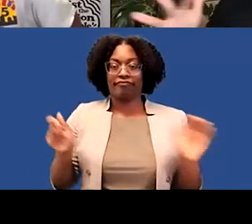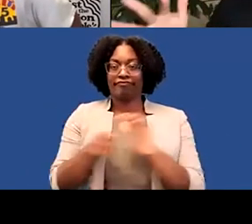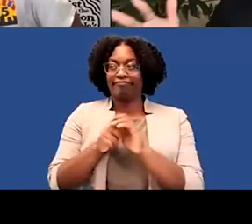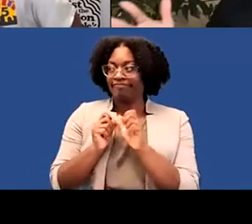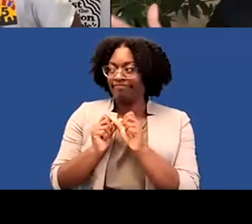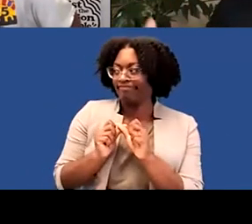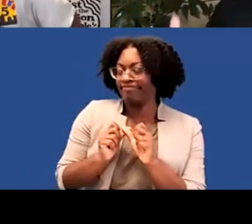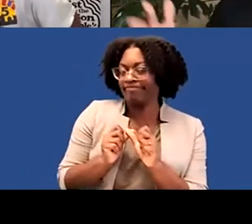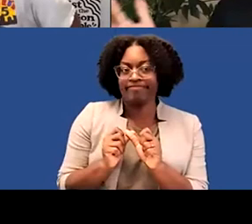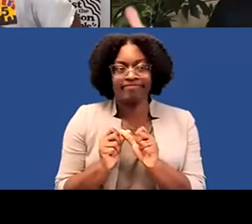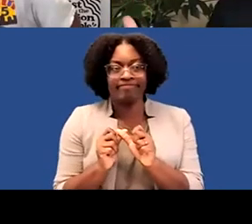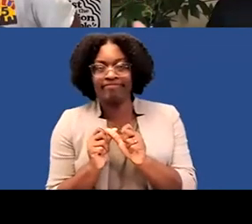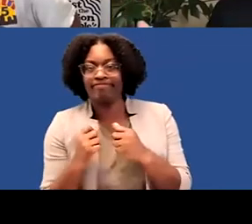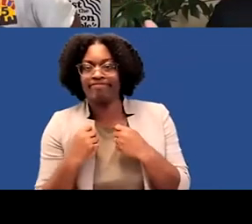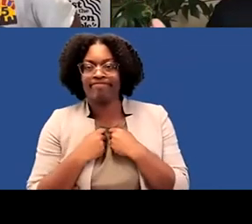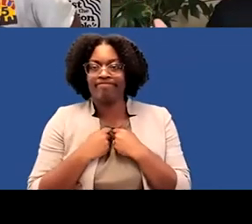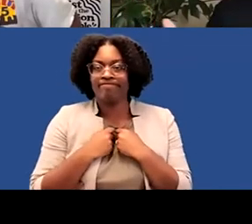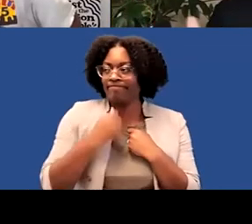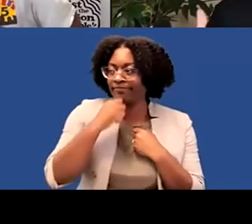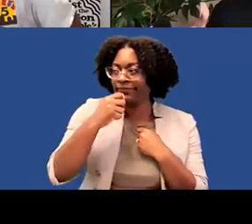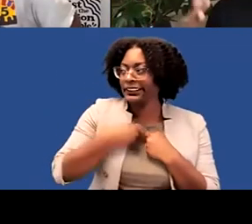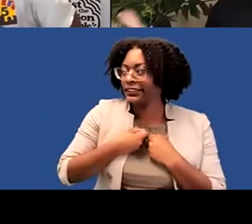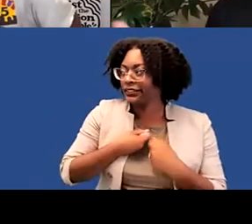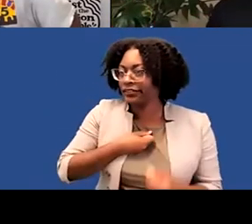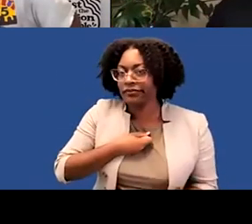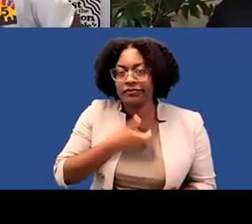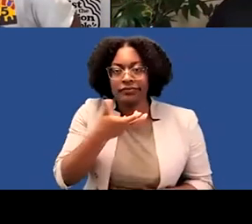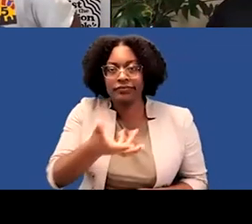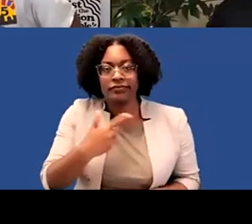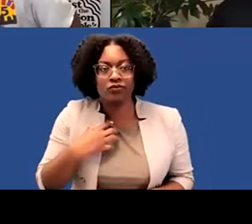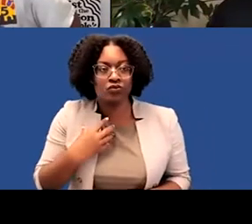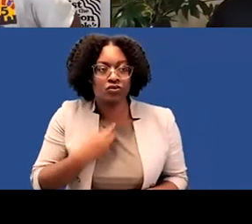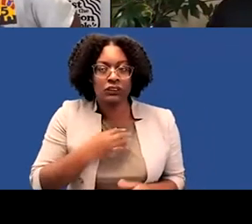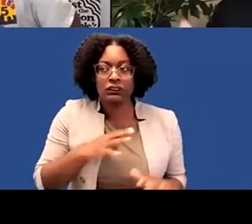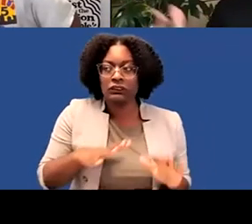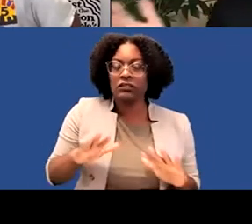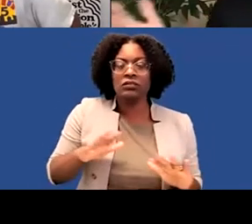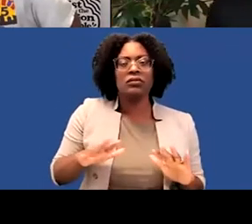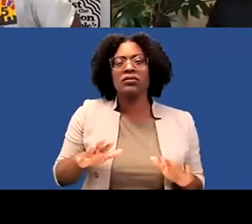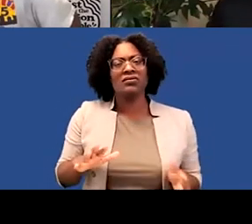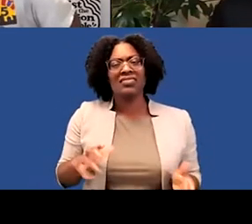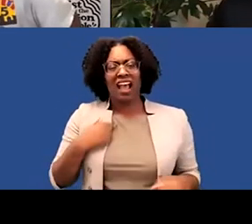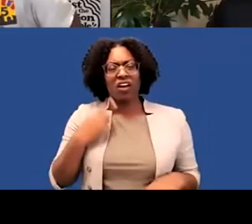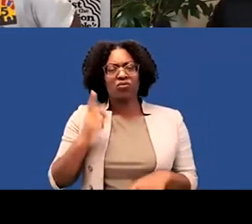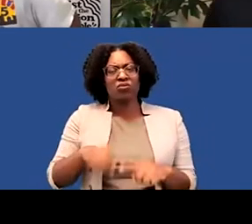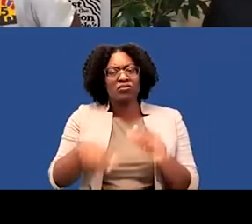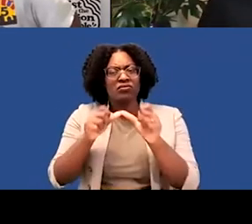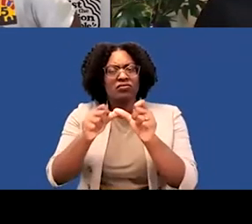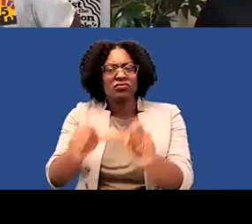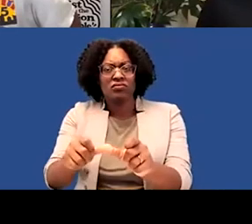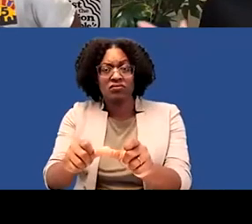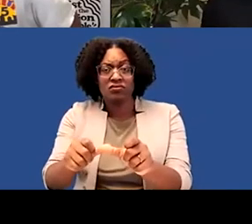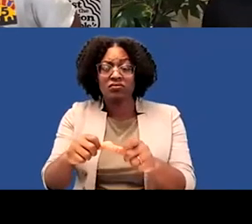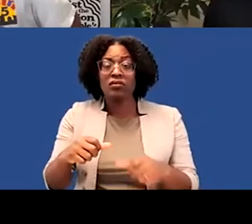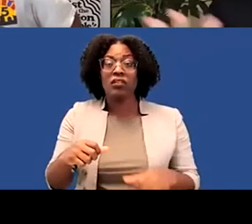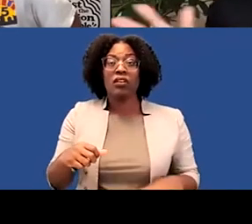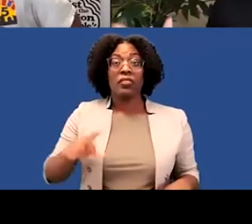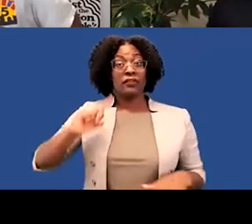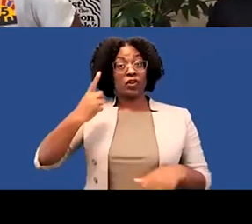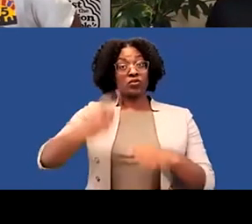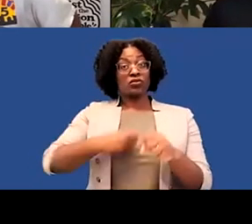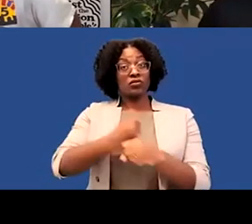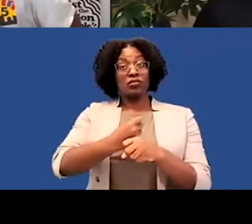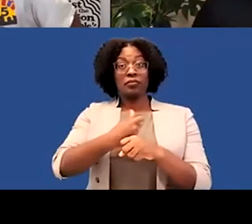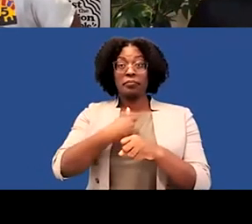for the first part of my like journalism career, you know, at least the first year. I'm not that old, but the first